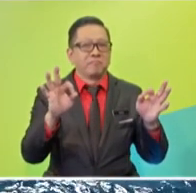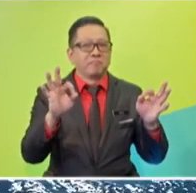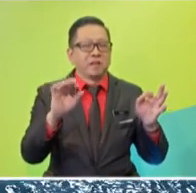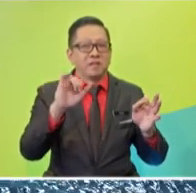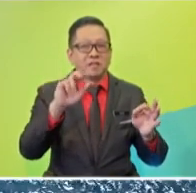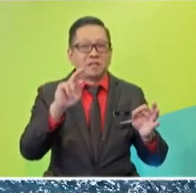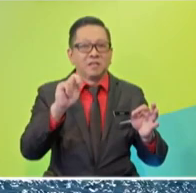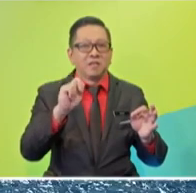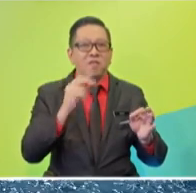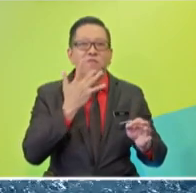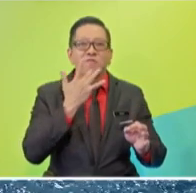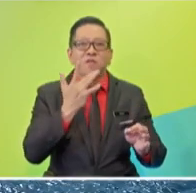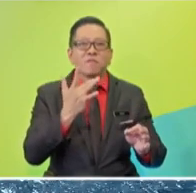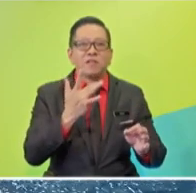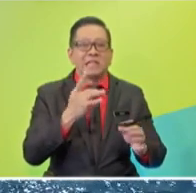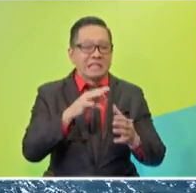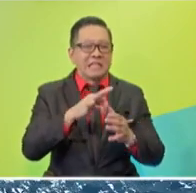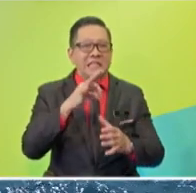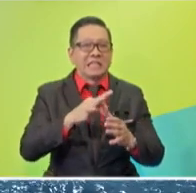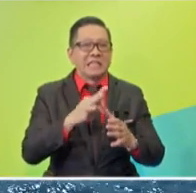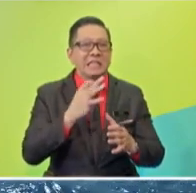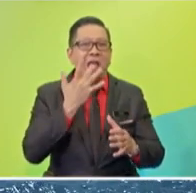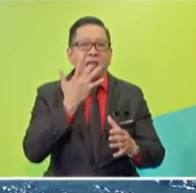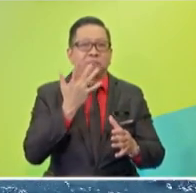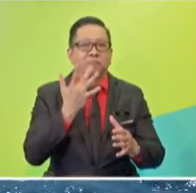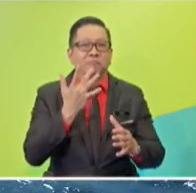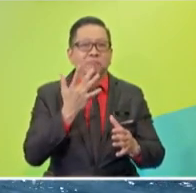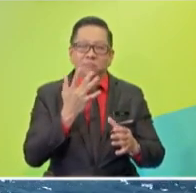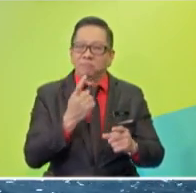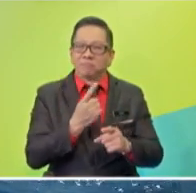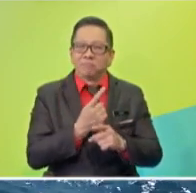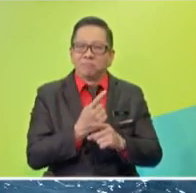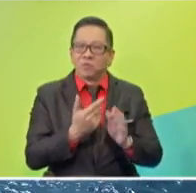Jin's favorite is tea flavor. Okay.